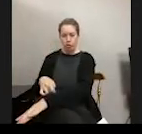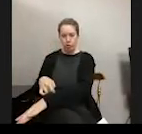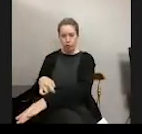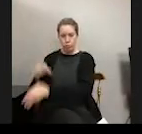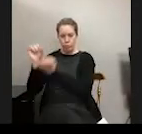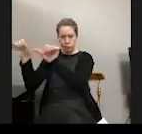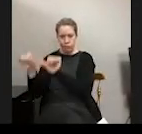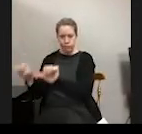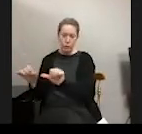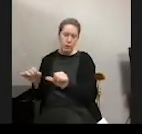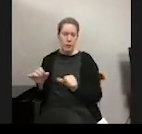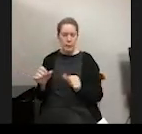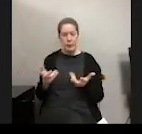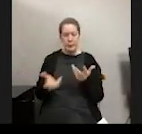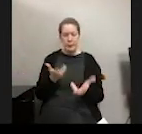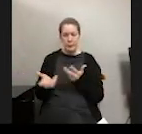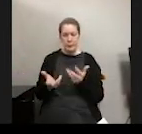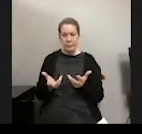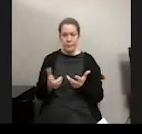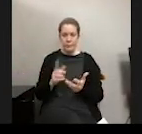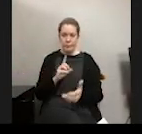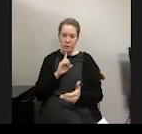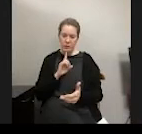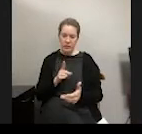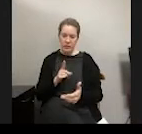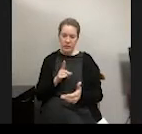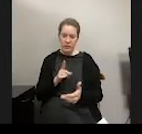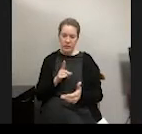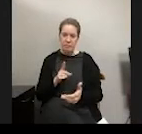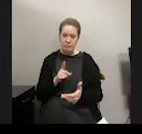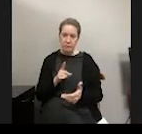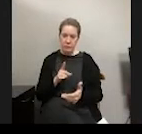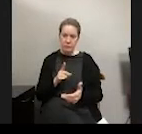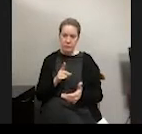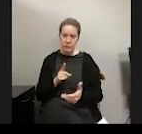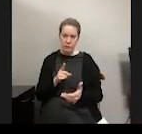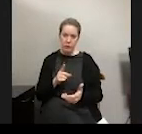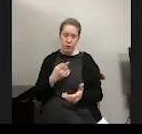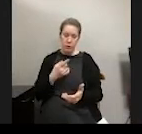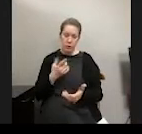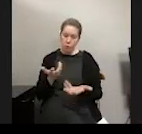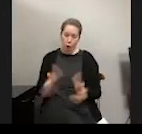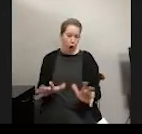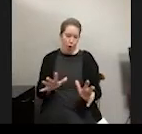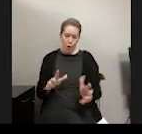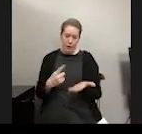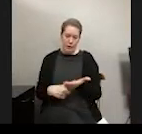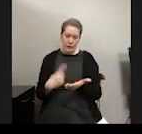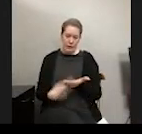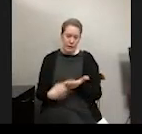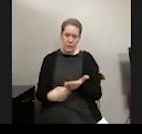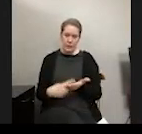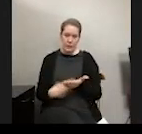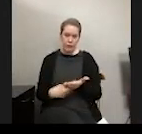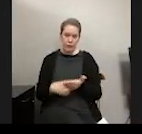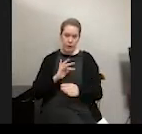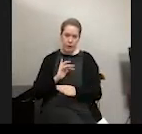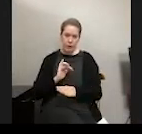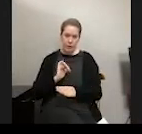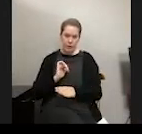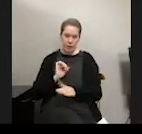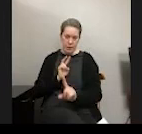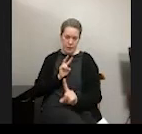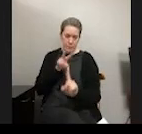things. But it is definitely something that we're talking about as part of the implementation plan. Like, how do we provide